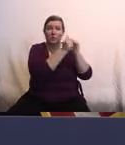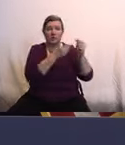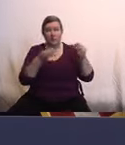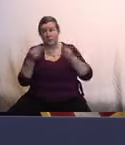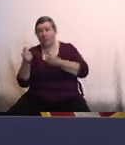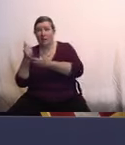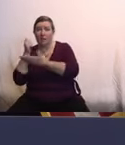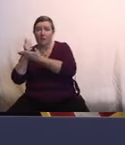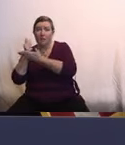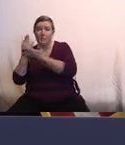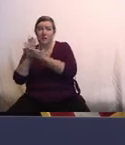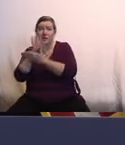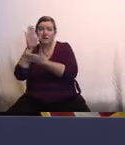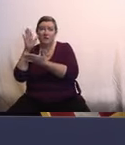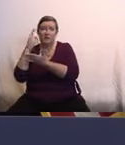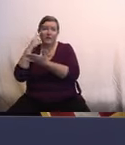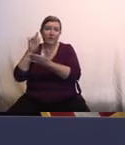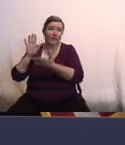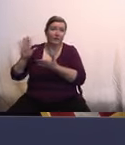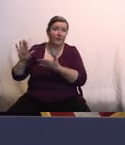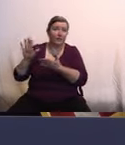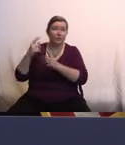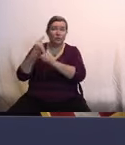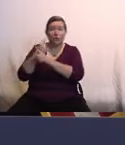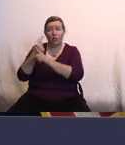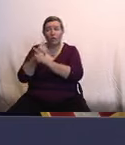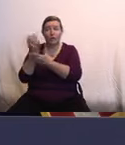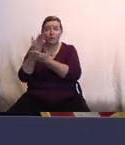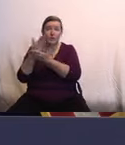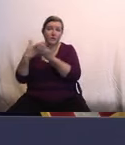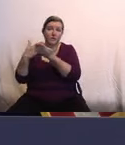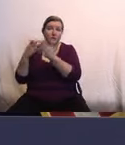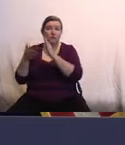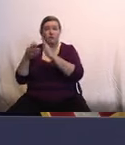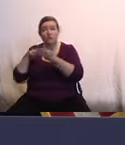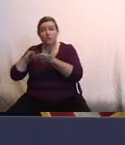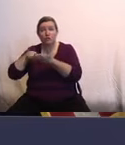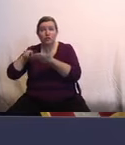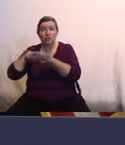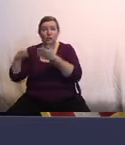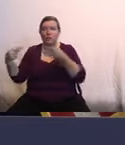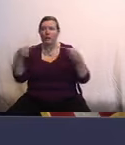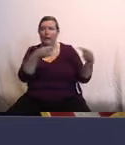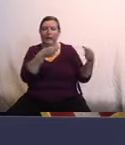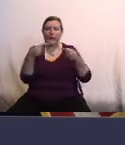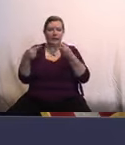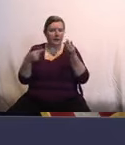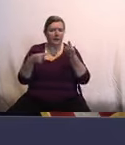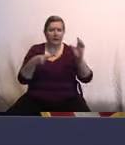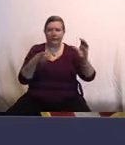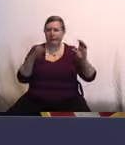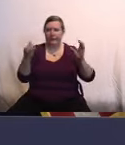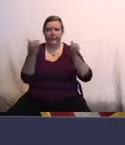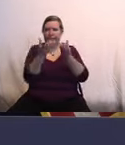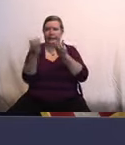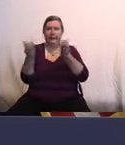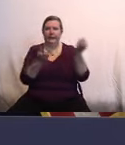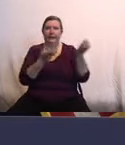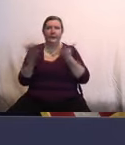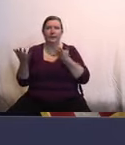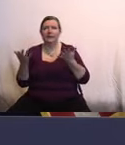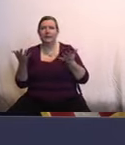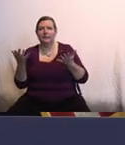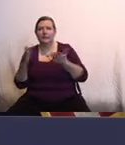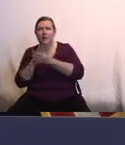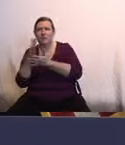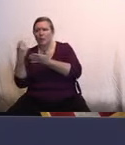Rutgers endeavors to be both. It obviously already is one of the great public university research institutions of